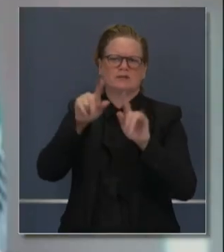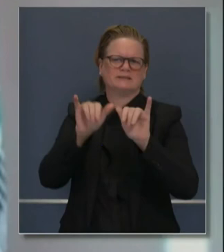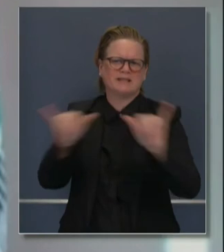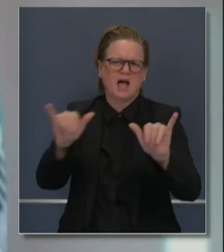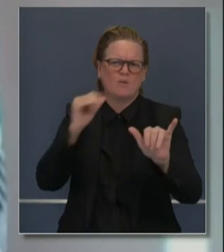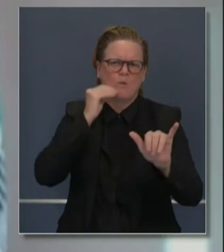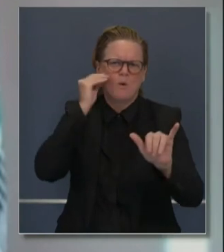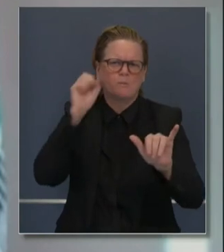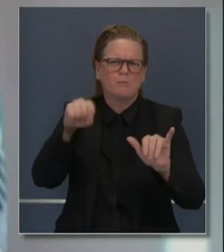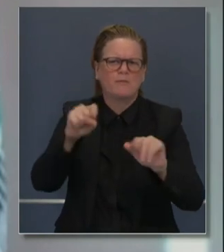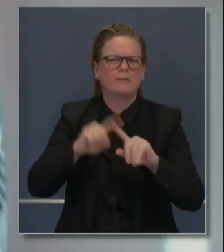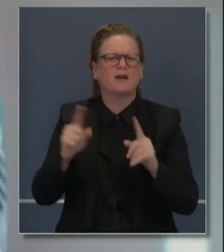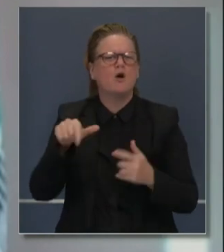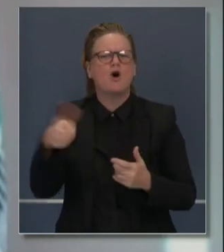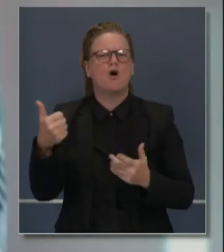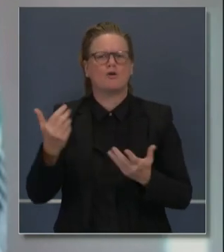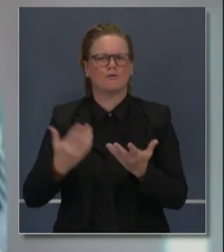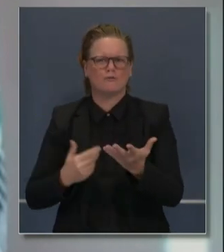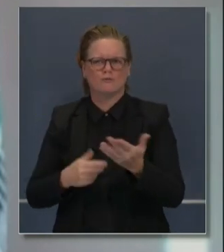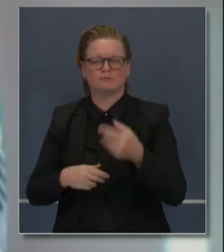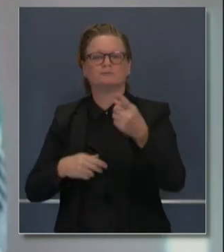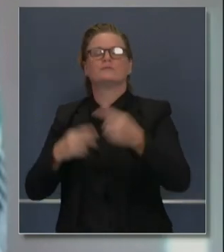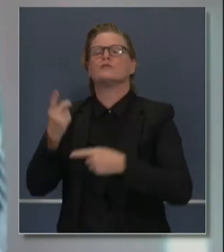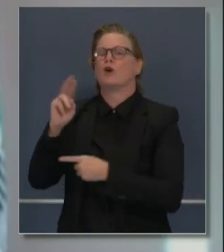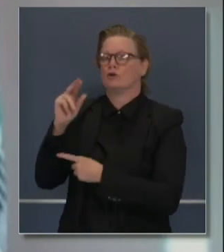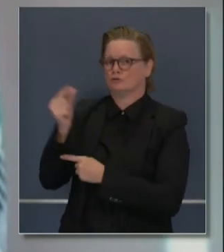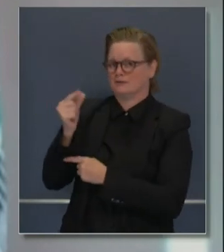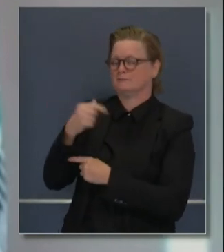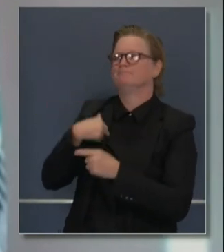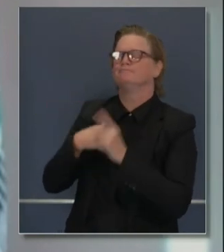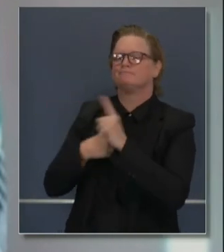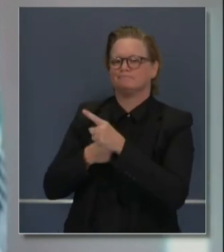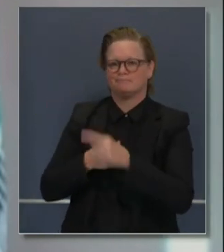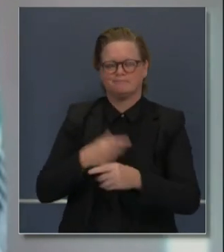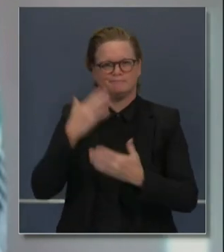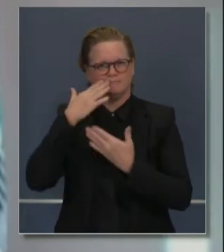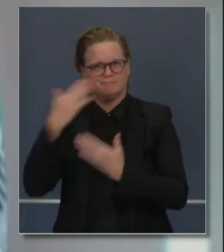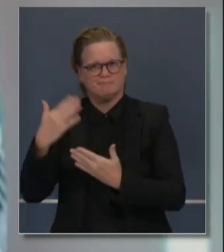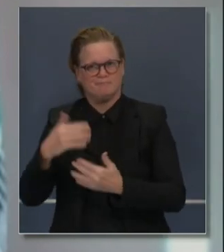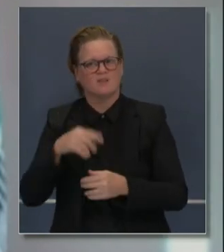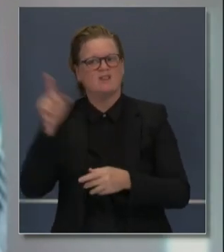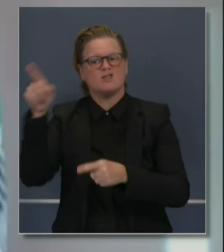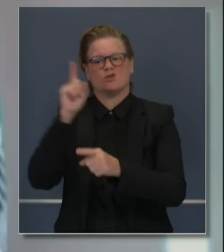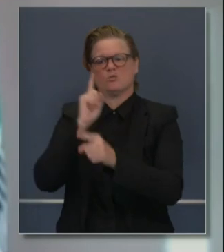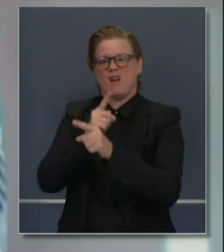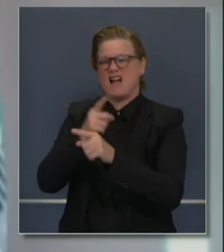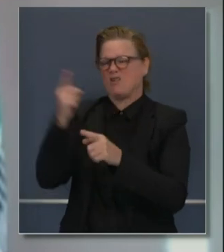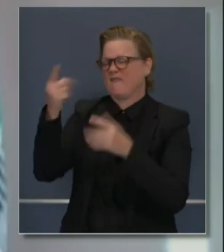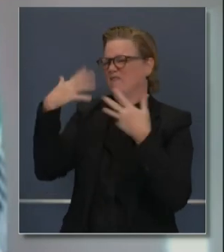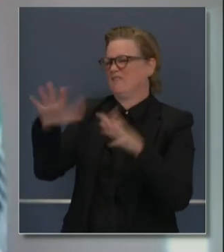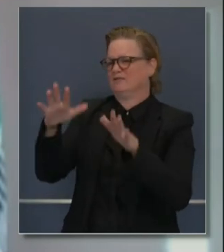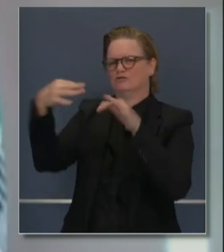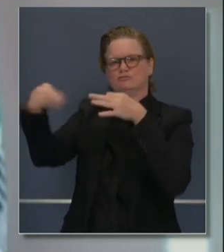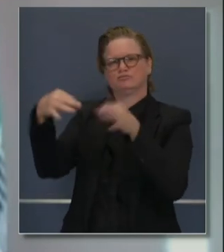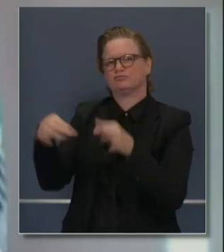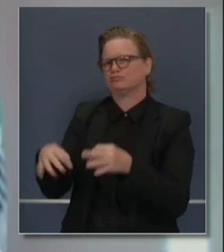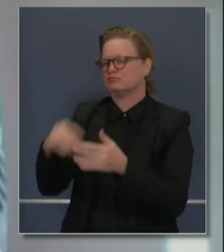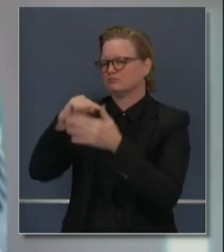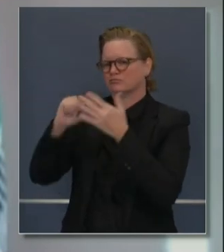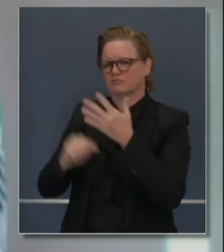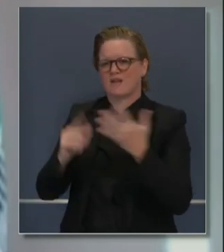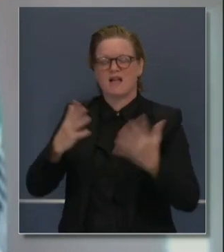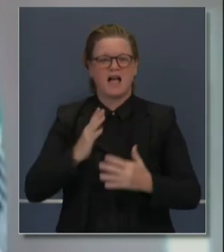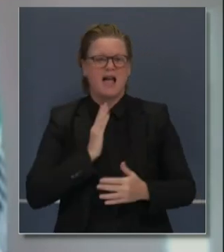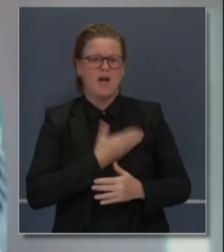thanks, Governor. And you highlighted so many of the things that we've been talking about, and not just on our own team, but experts across the nation trying to learn